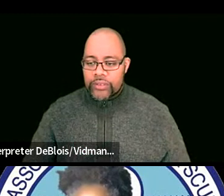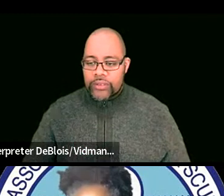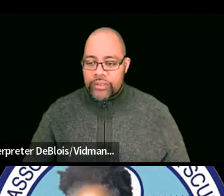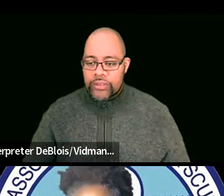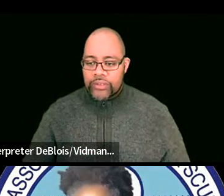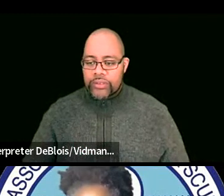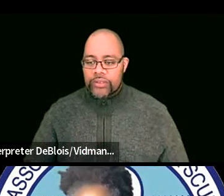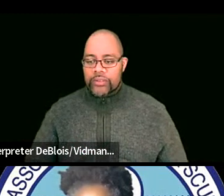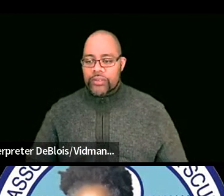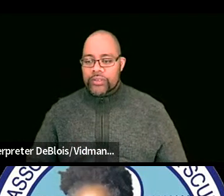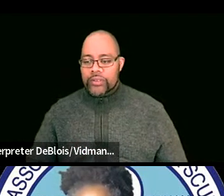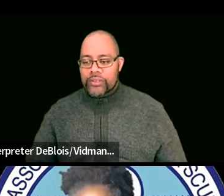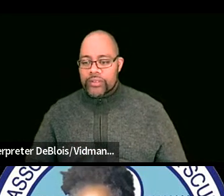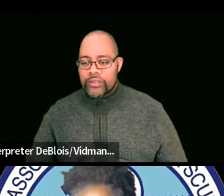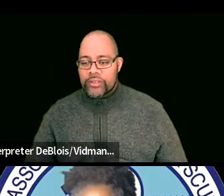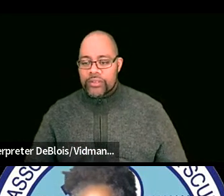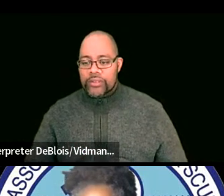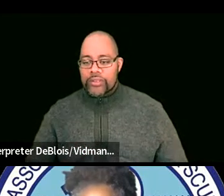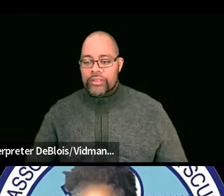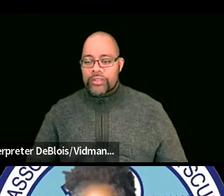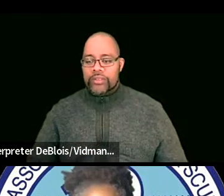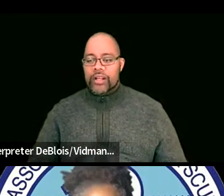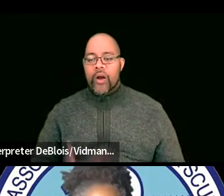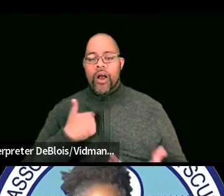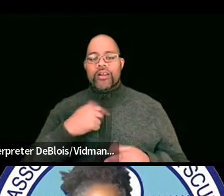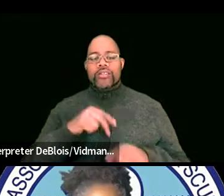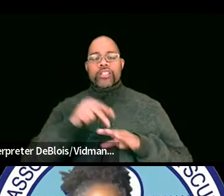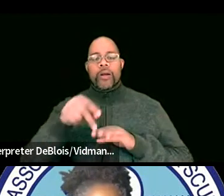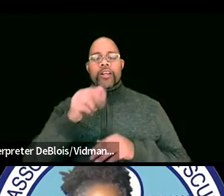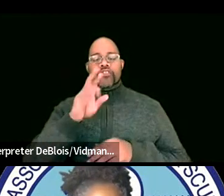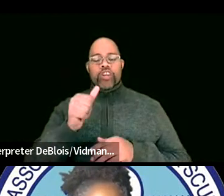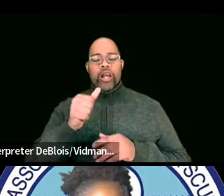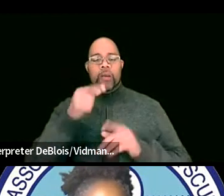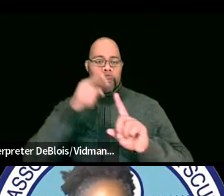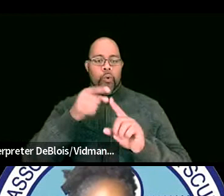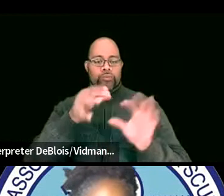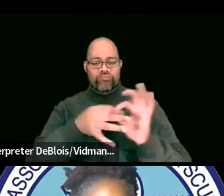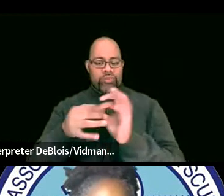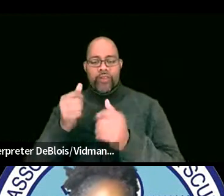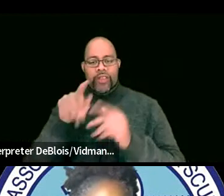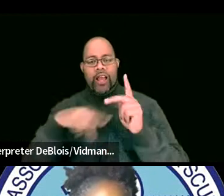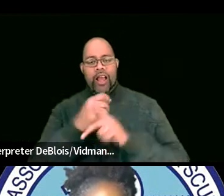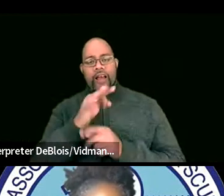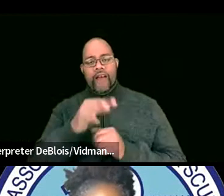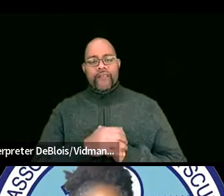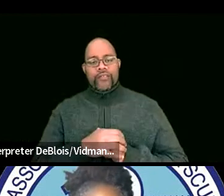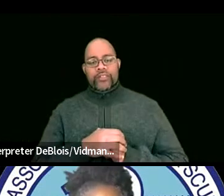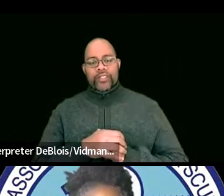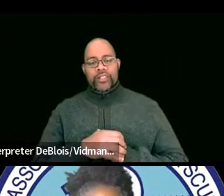Yeah, I was gonna jump off of one of Andrea's points in terms of kind of like